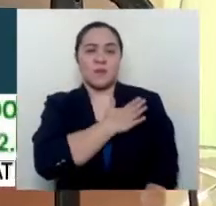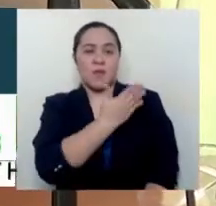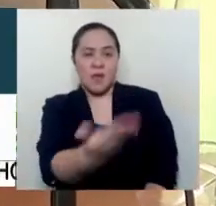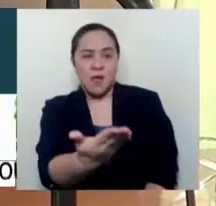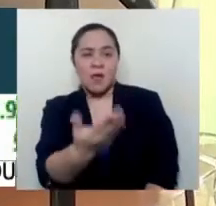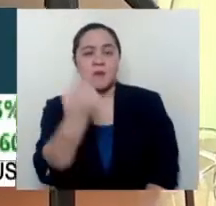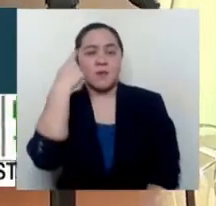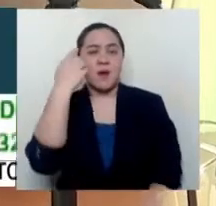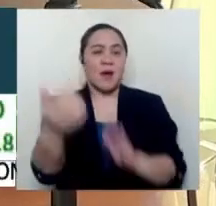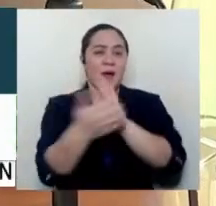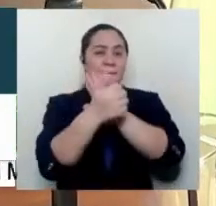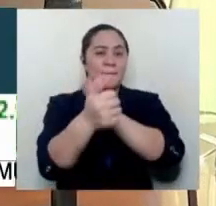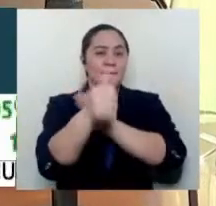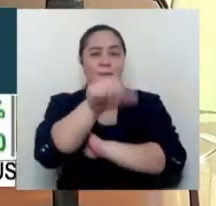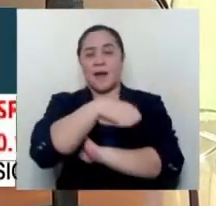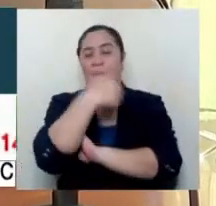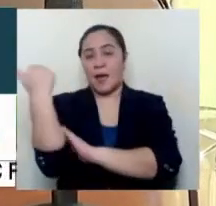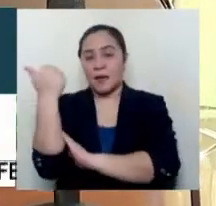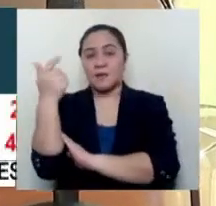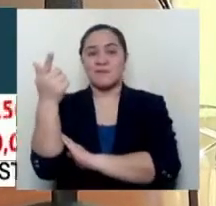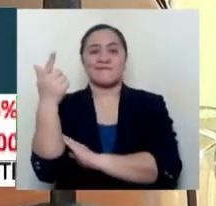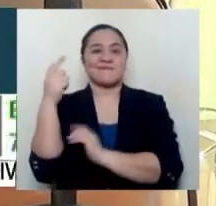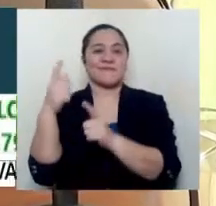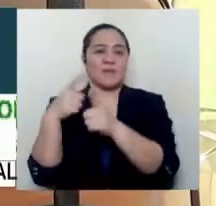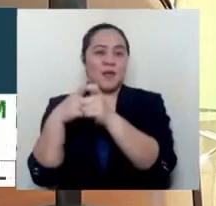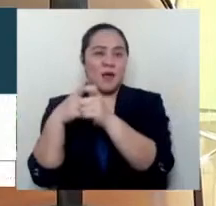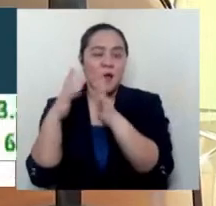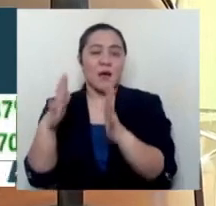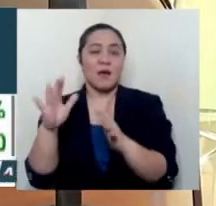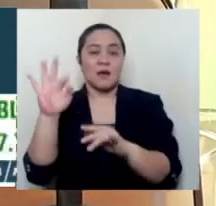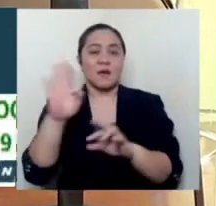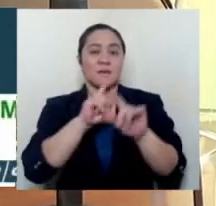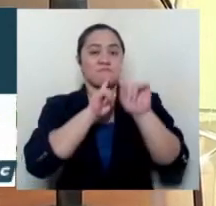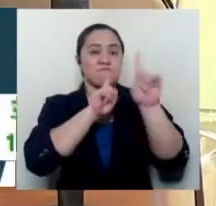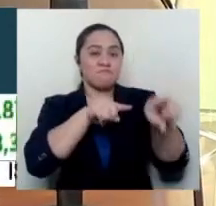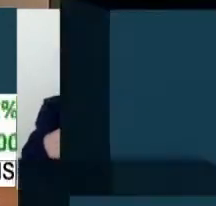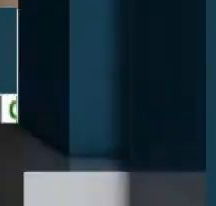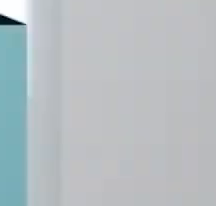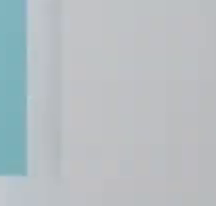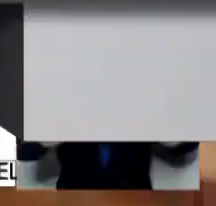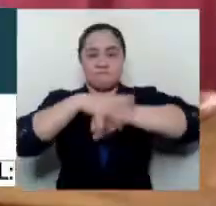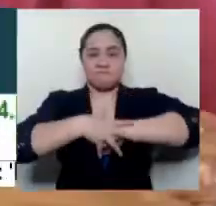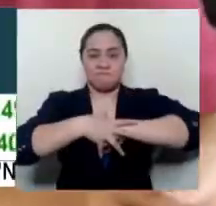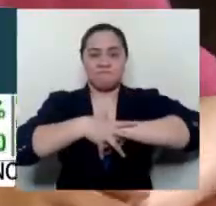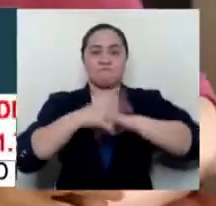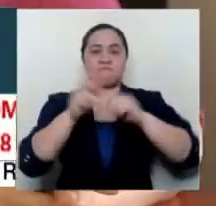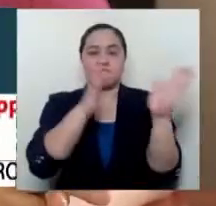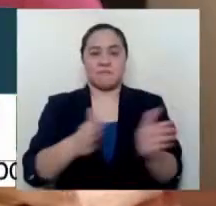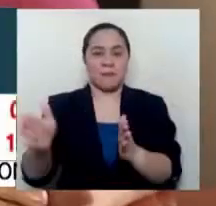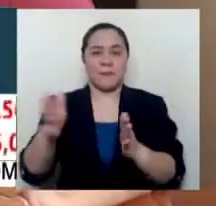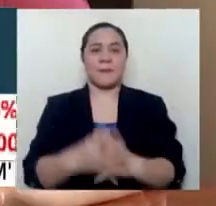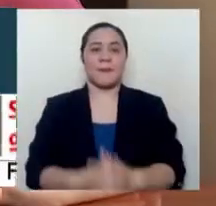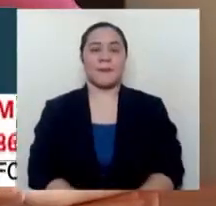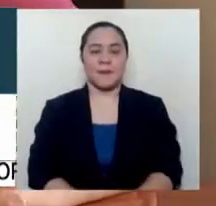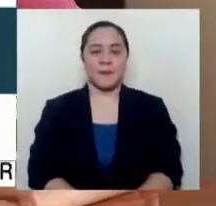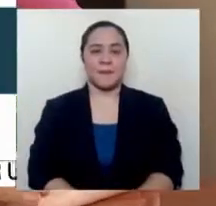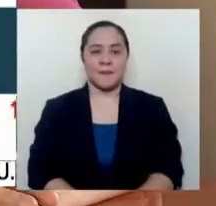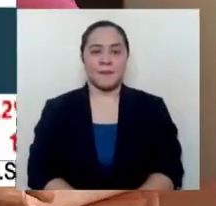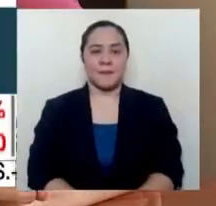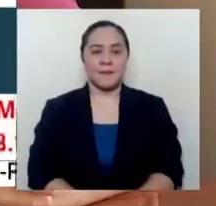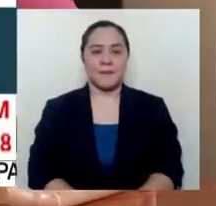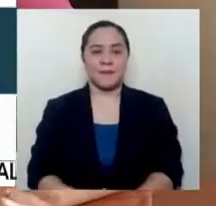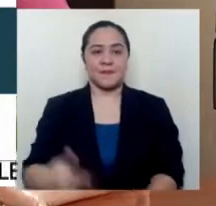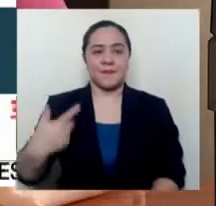her expertise to other candidates working to build a pandemic response plan. There are only